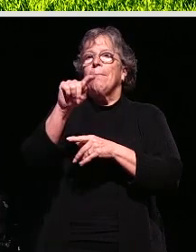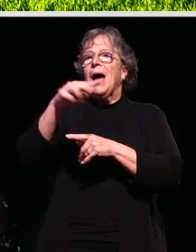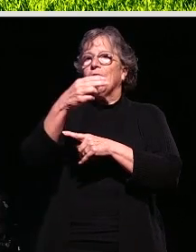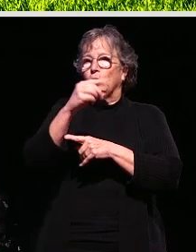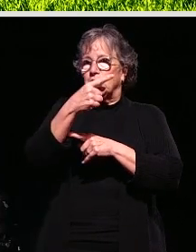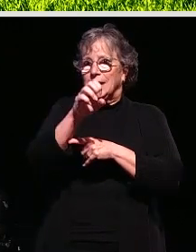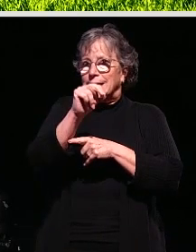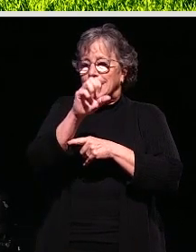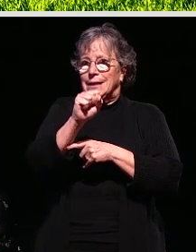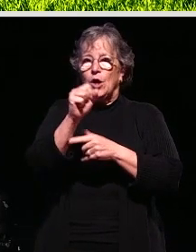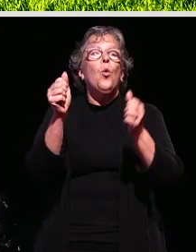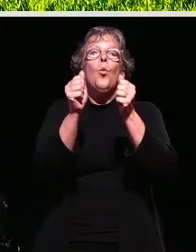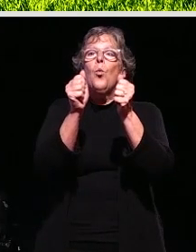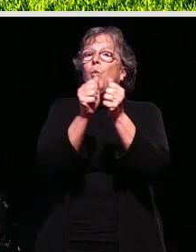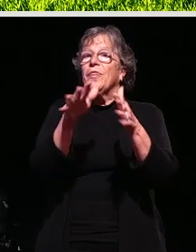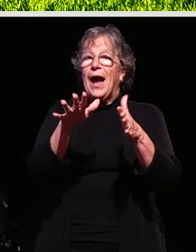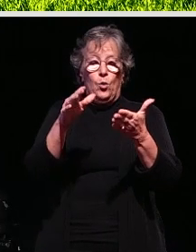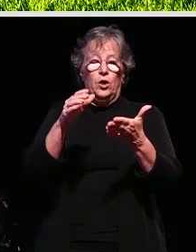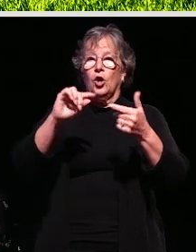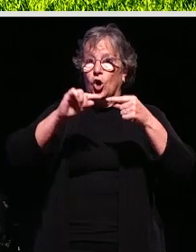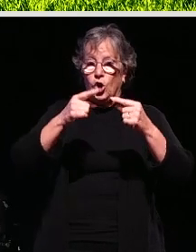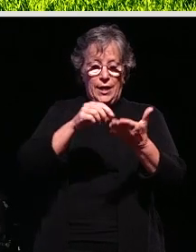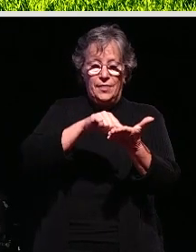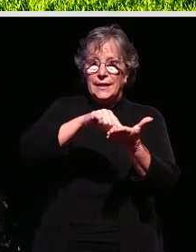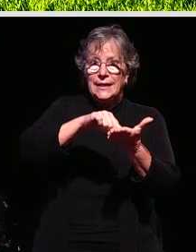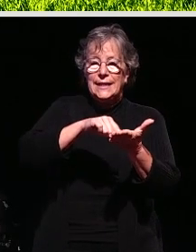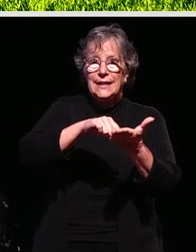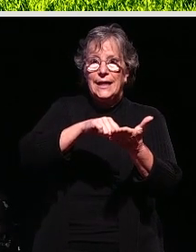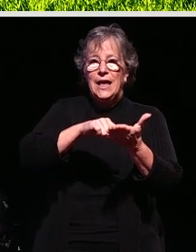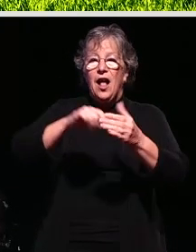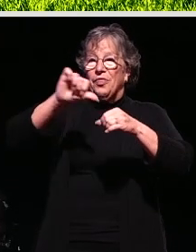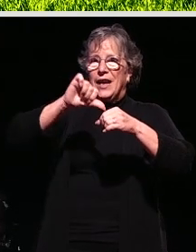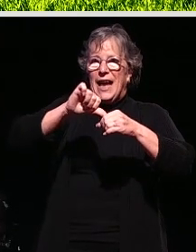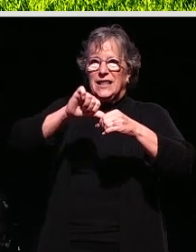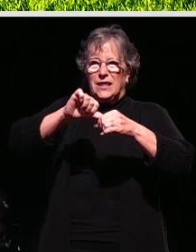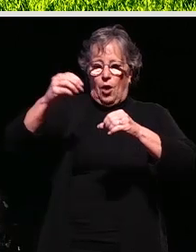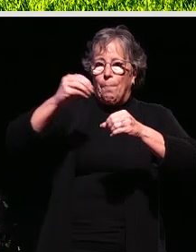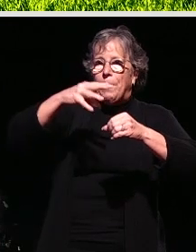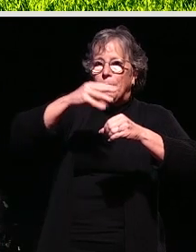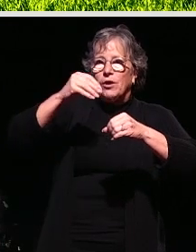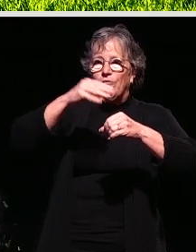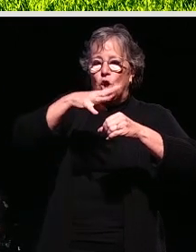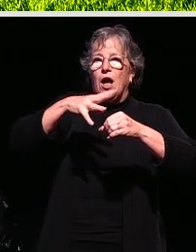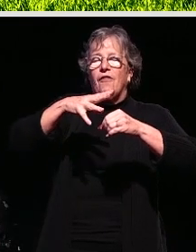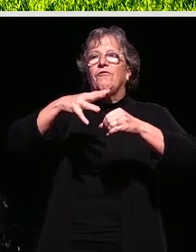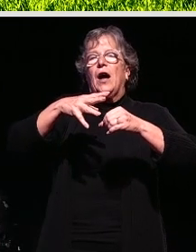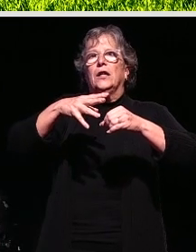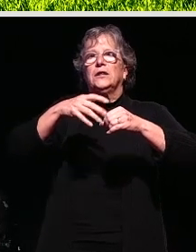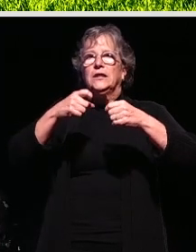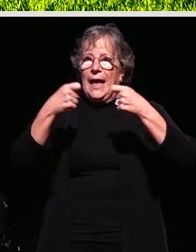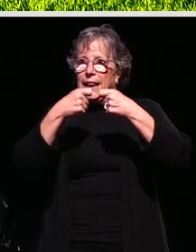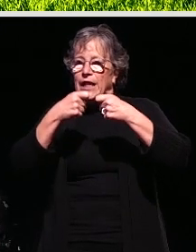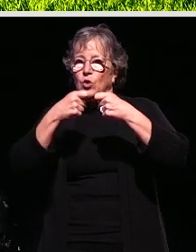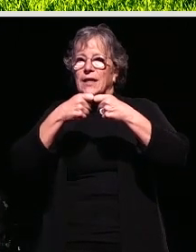by combining food-grade gases with a high-voltage reactor that pumps those gases full of electrons, creating ionized gases. Those